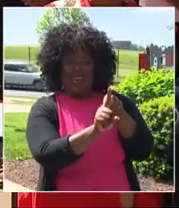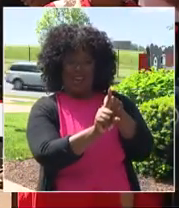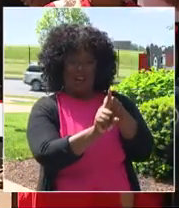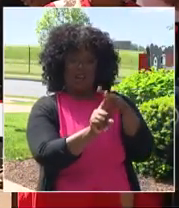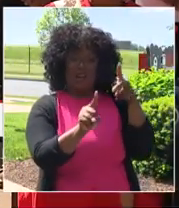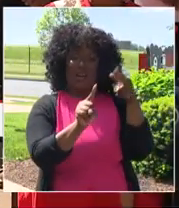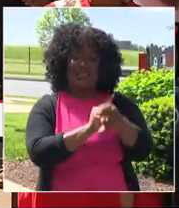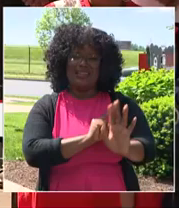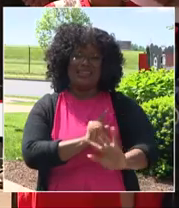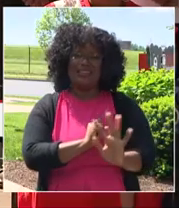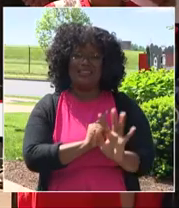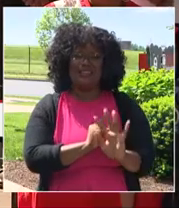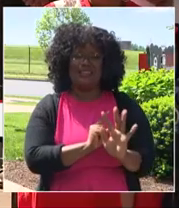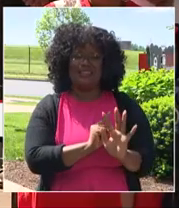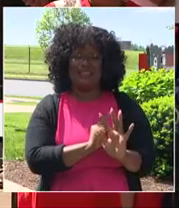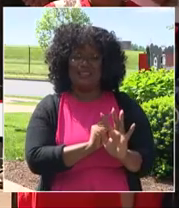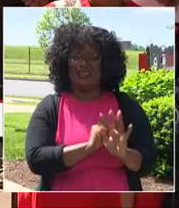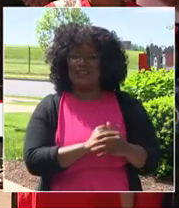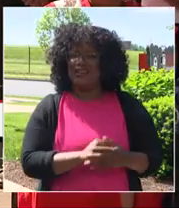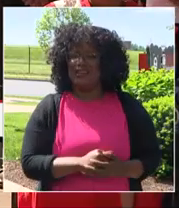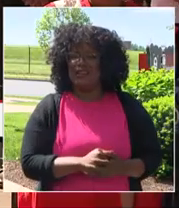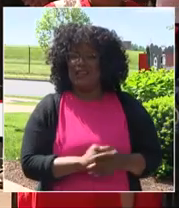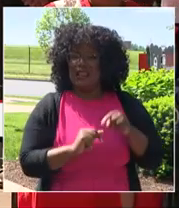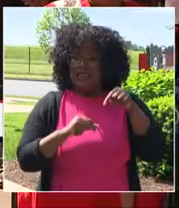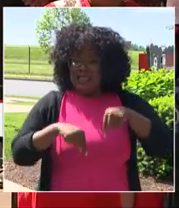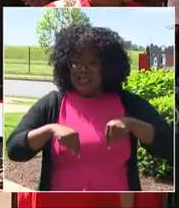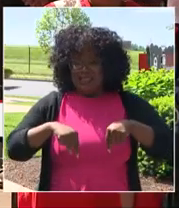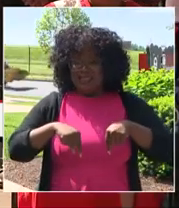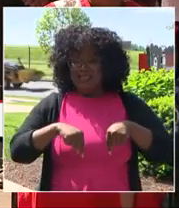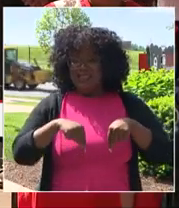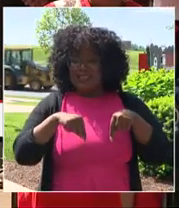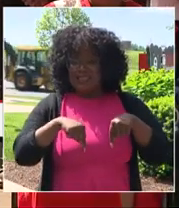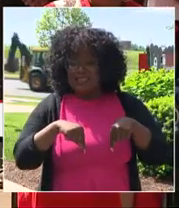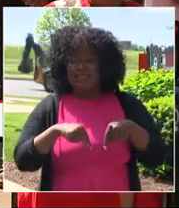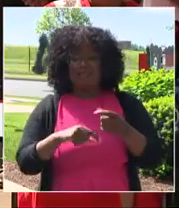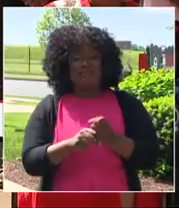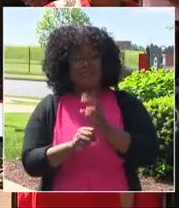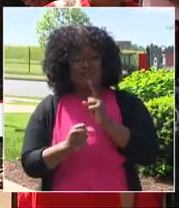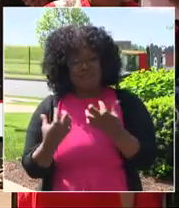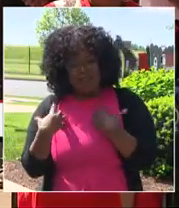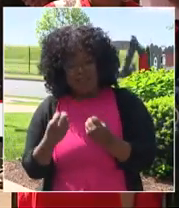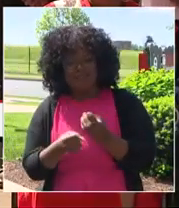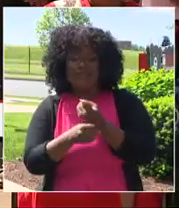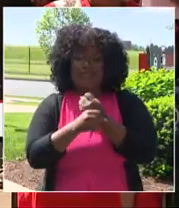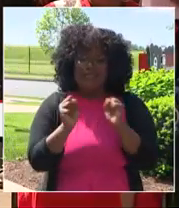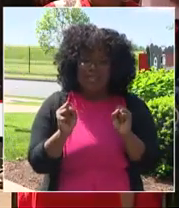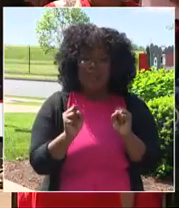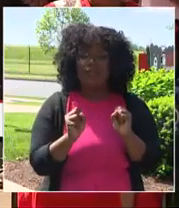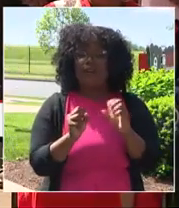us healthier and safer and a better community. But cutting Medicaid is not what is